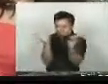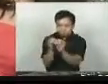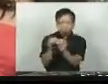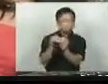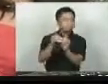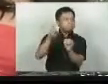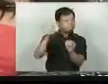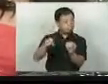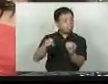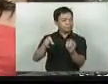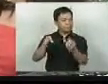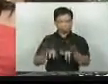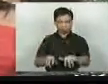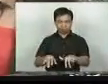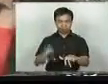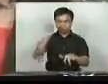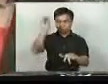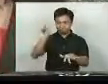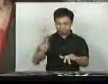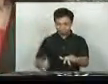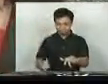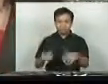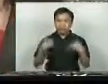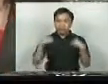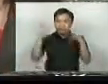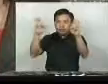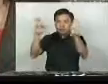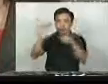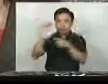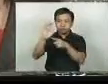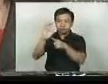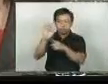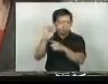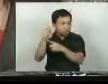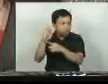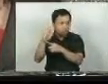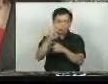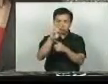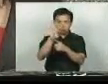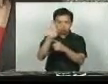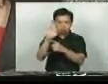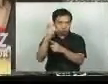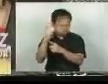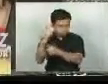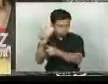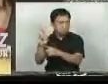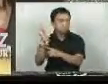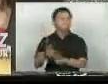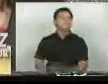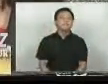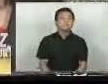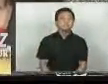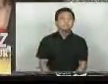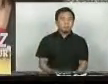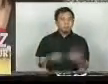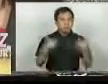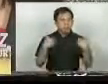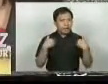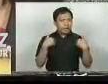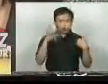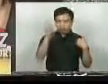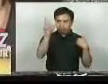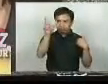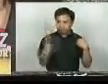businesses, you have your check voucher, and in the system, it's also a picture of a